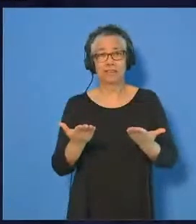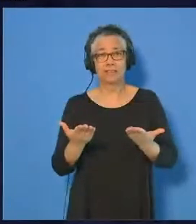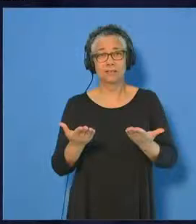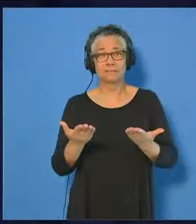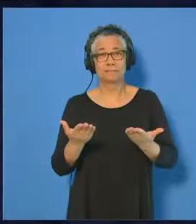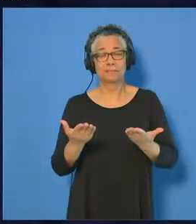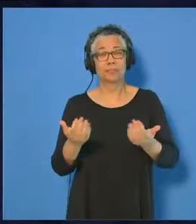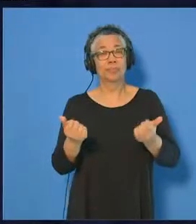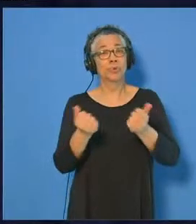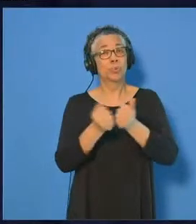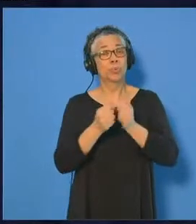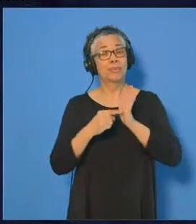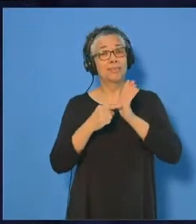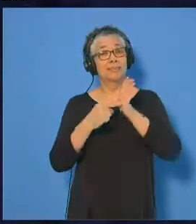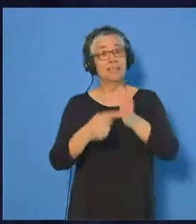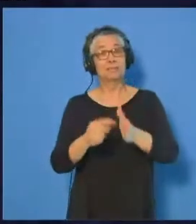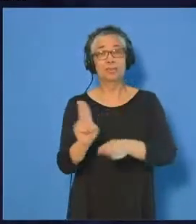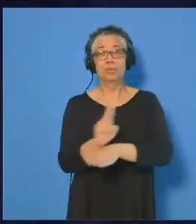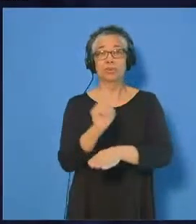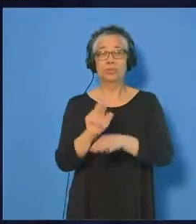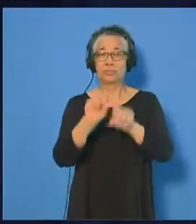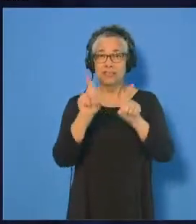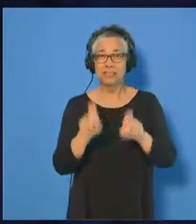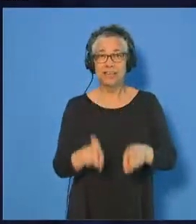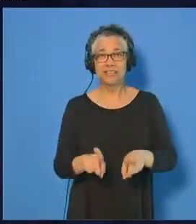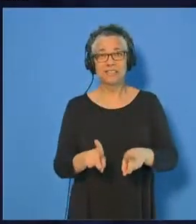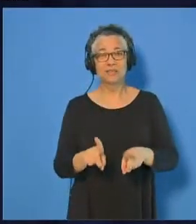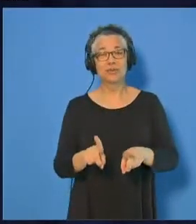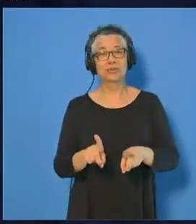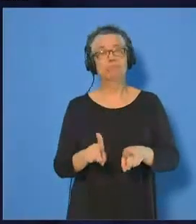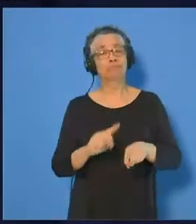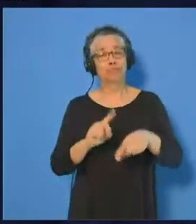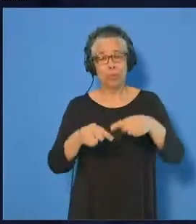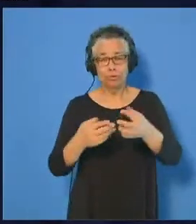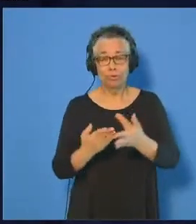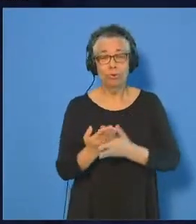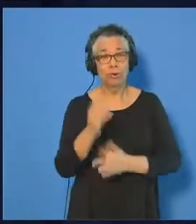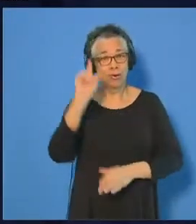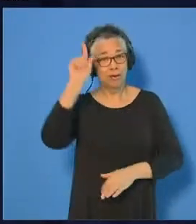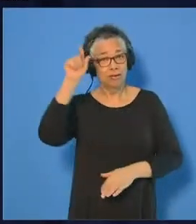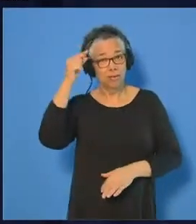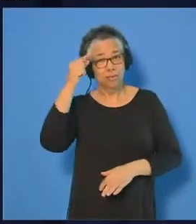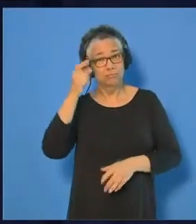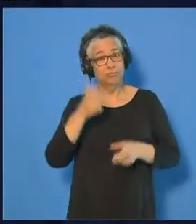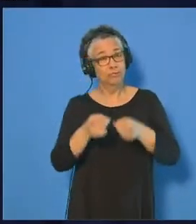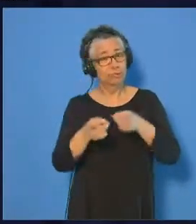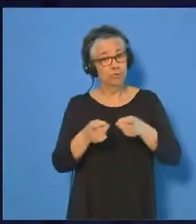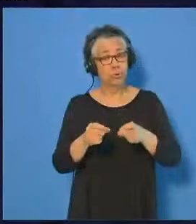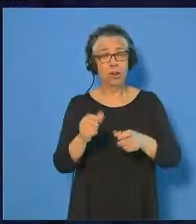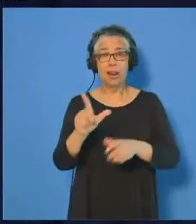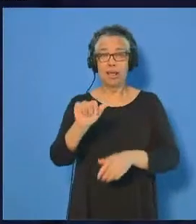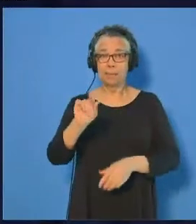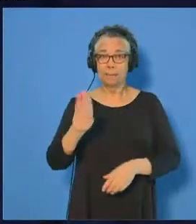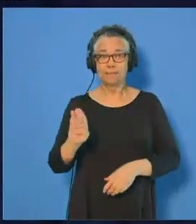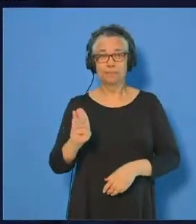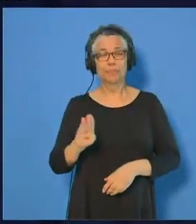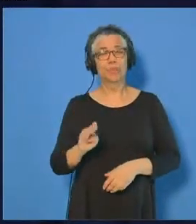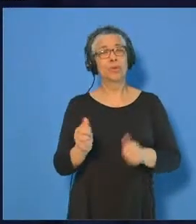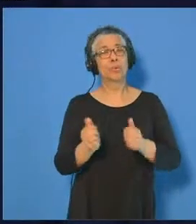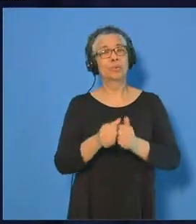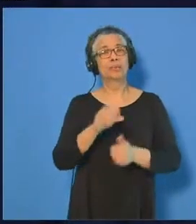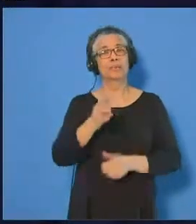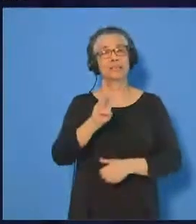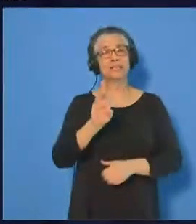Given the model that we have used for this testing, where we are running it through a government-owned lab, with the